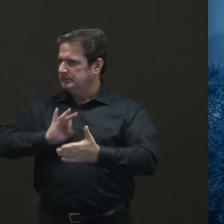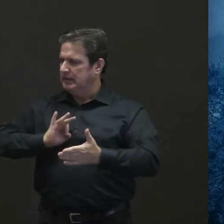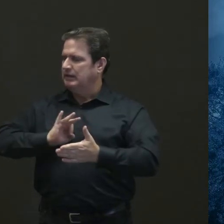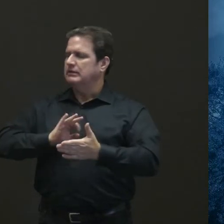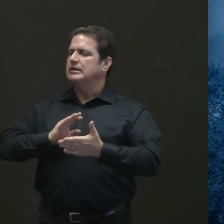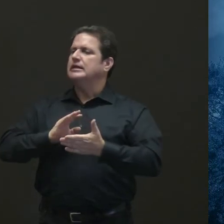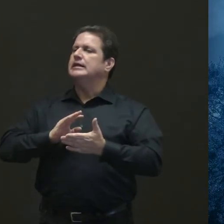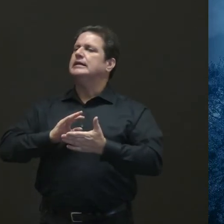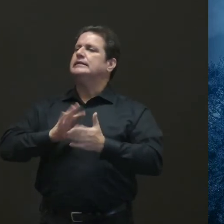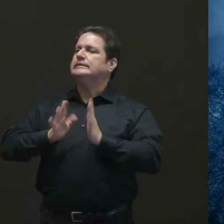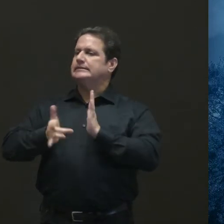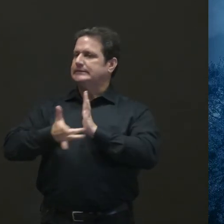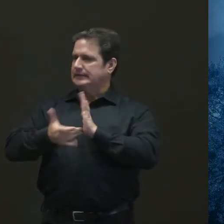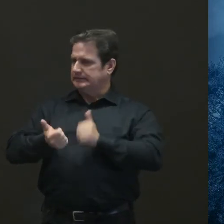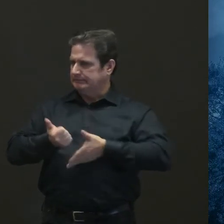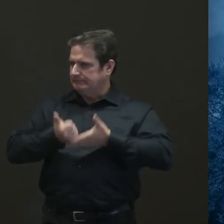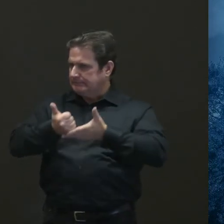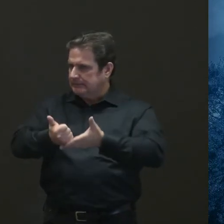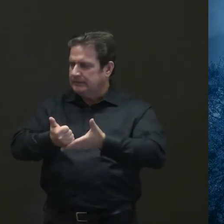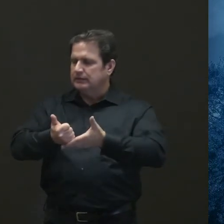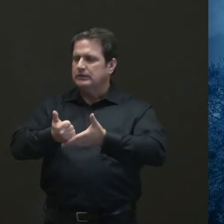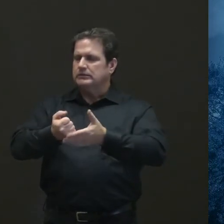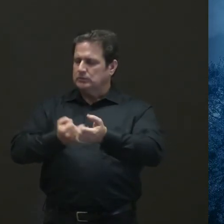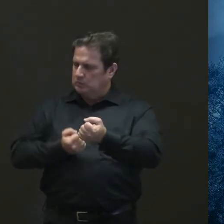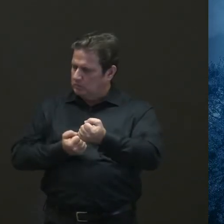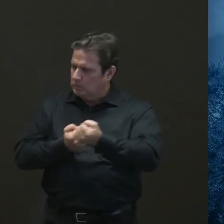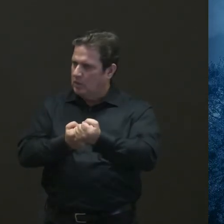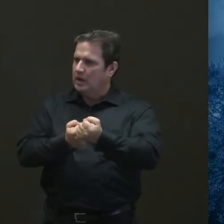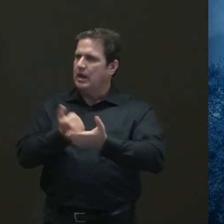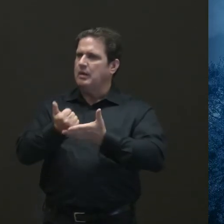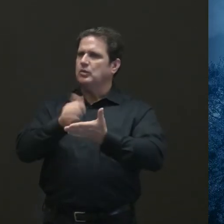we're providing technical assistance, we're providing support